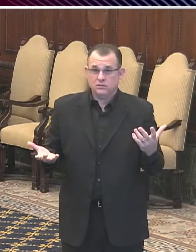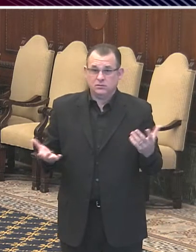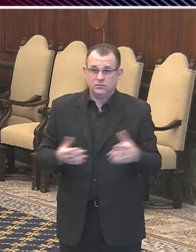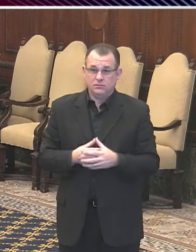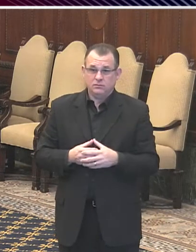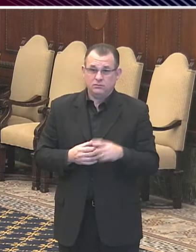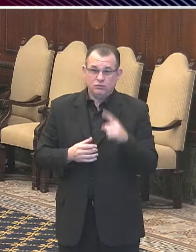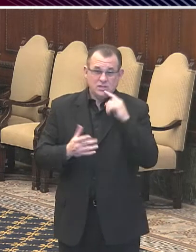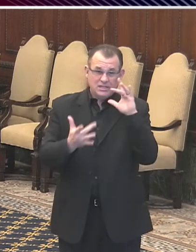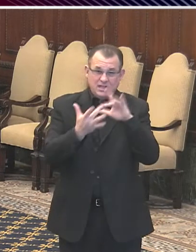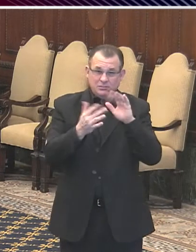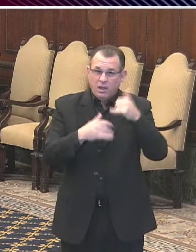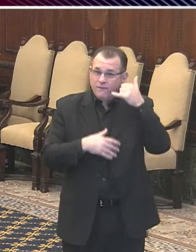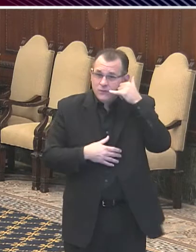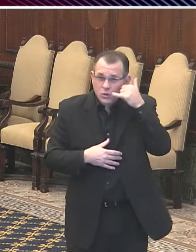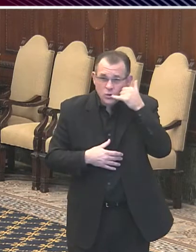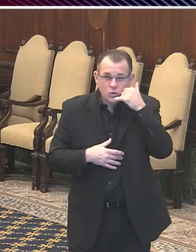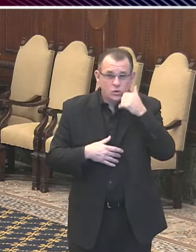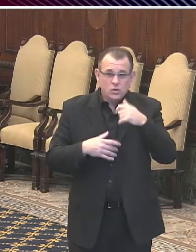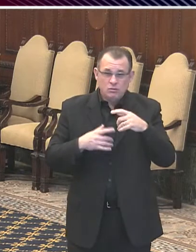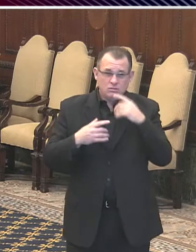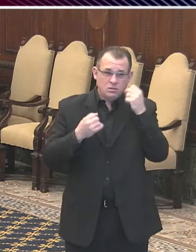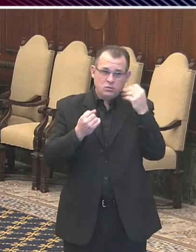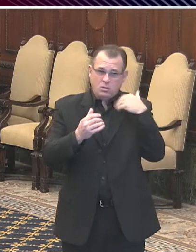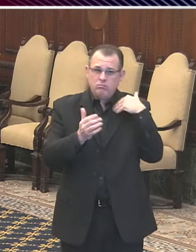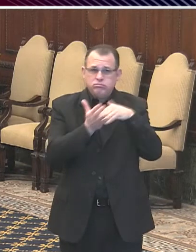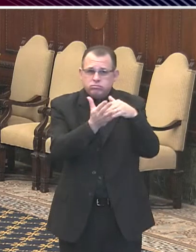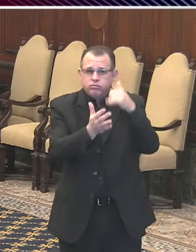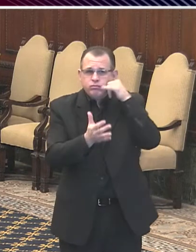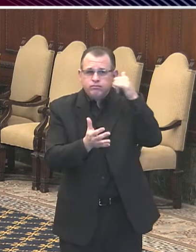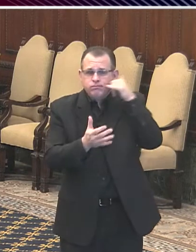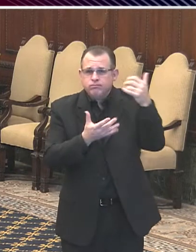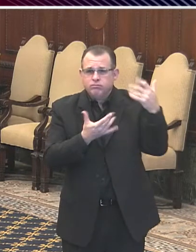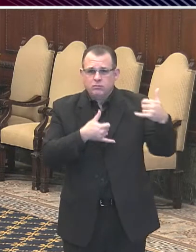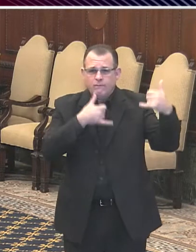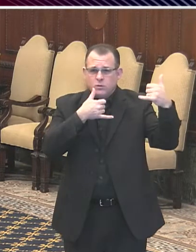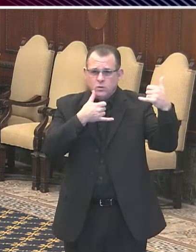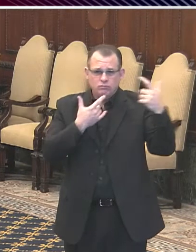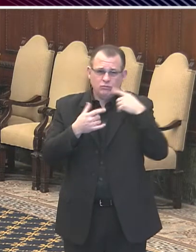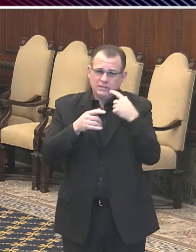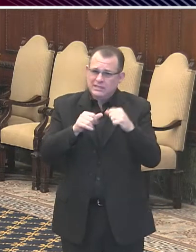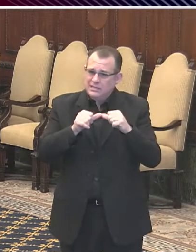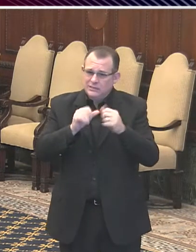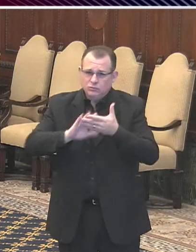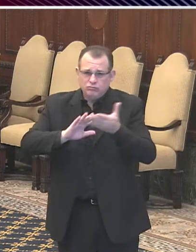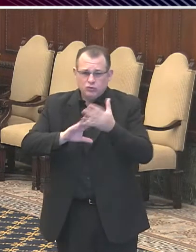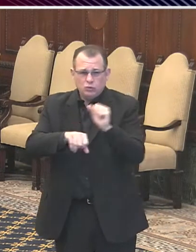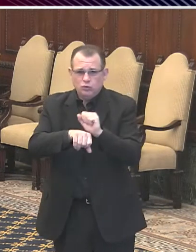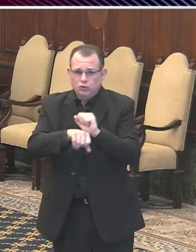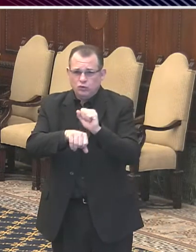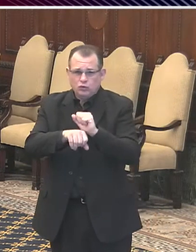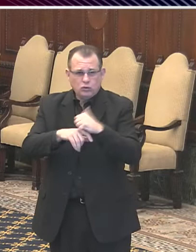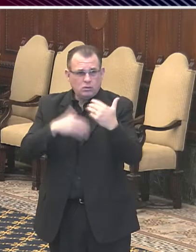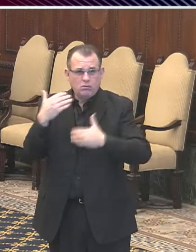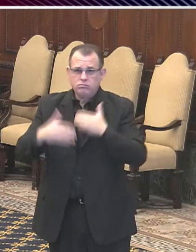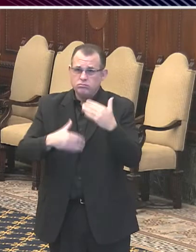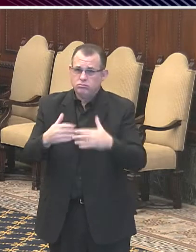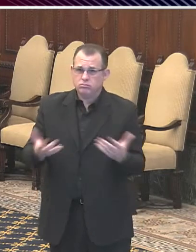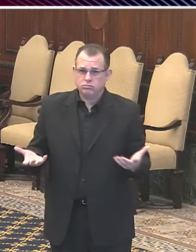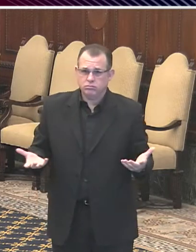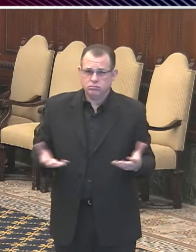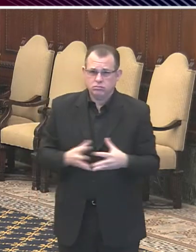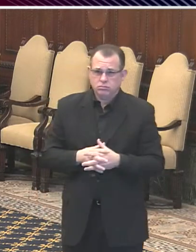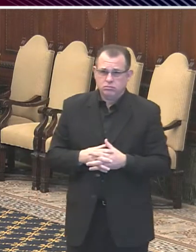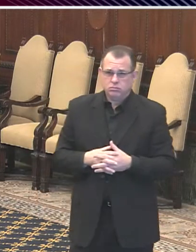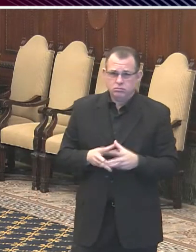and I've talked to her multiple times today. So she is continuing to work and command